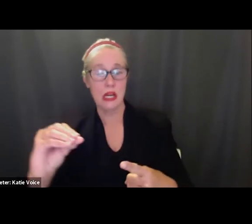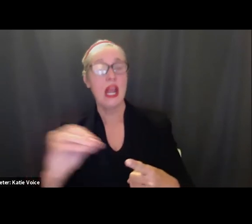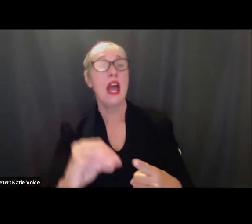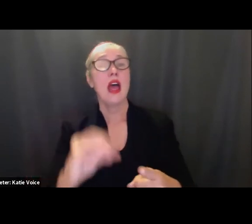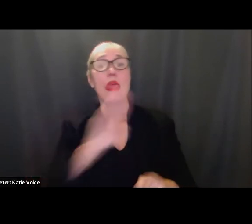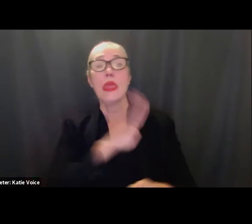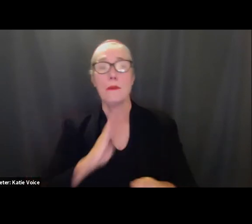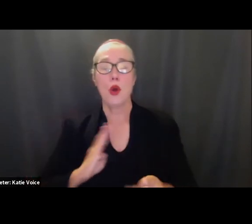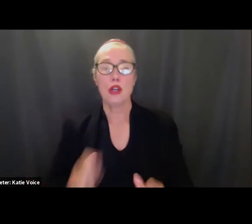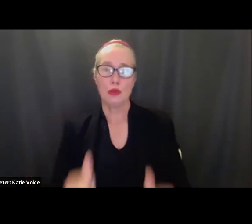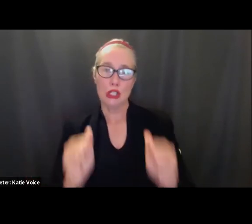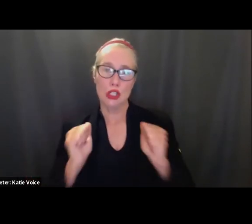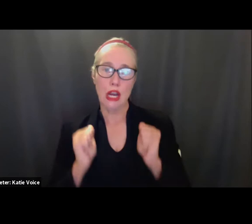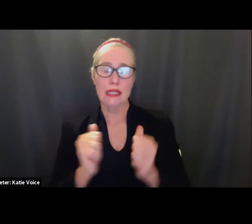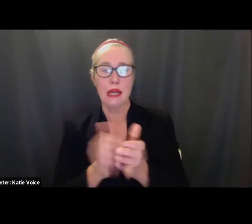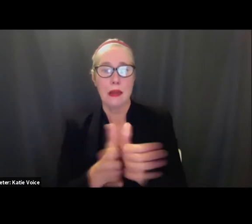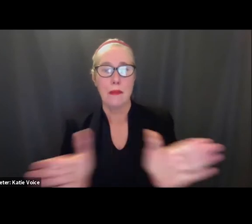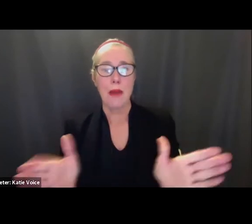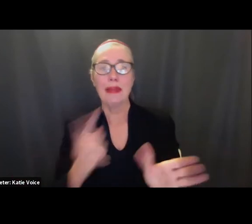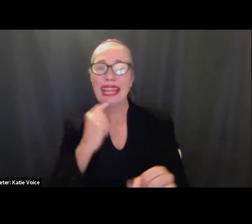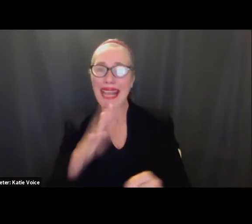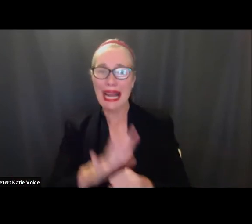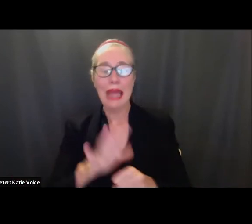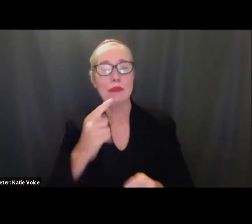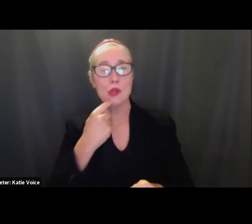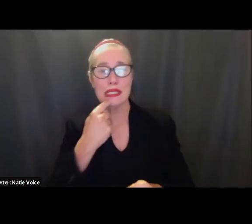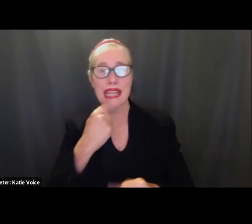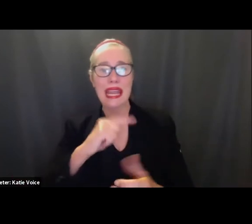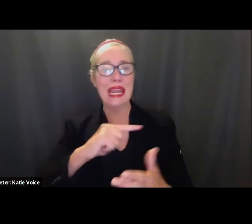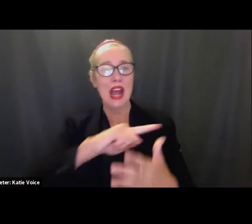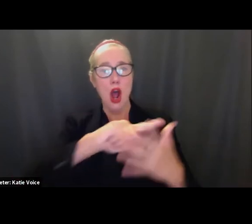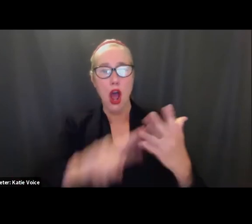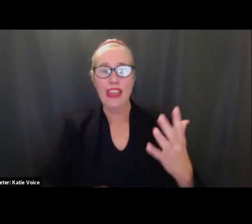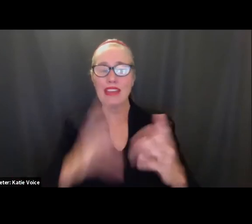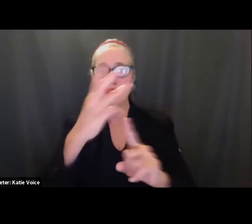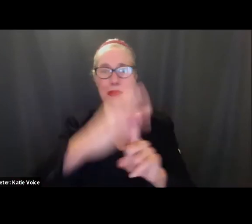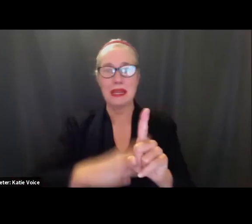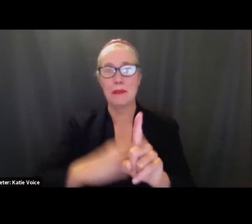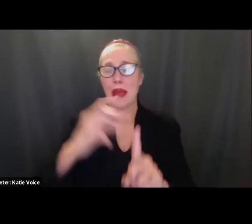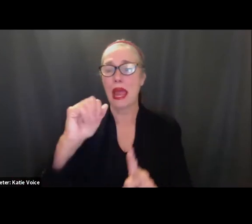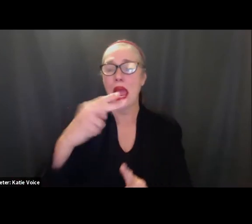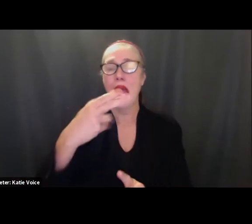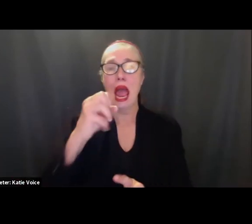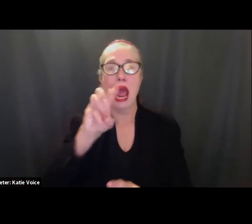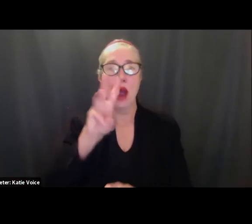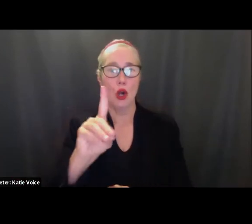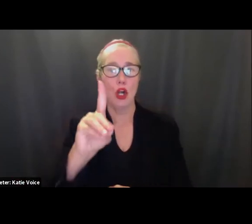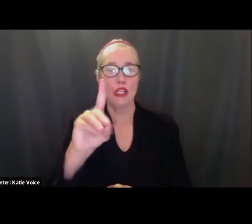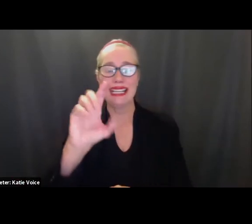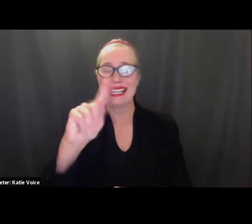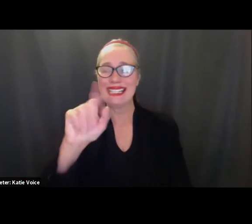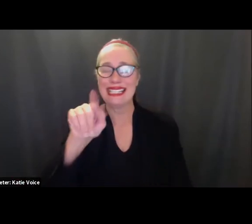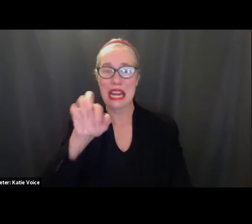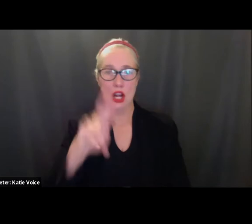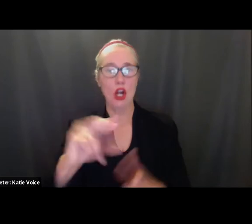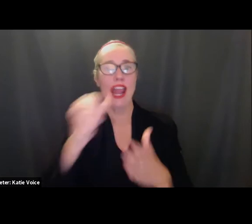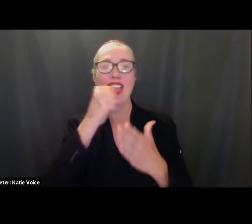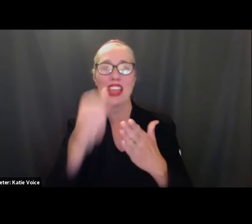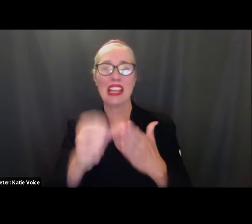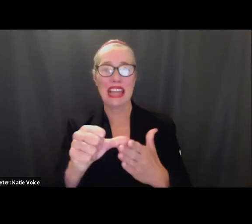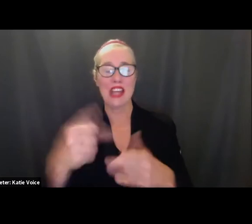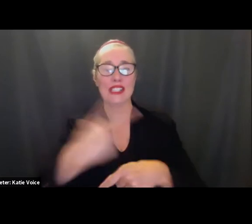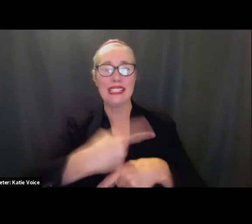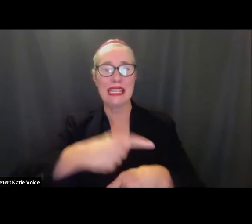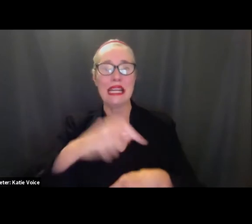items within the past six months as stated in the claim made by howard taylor in the letter dated september 28